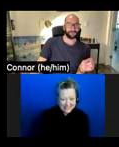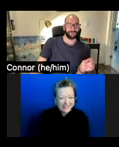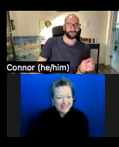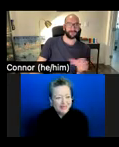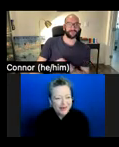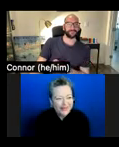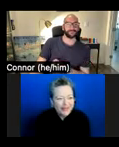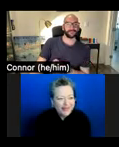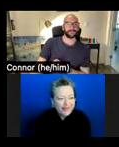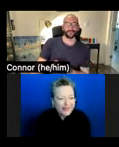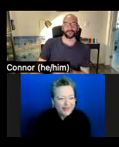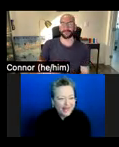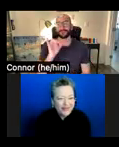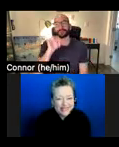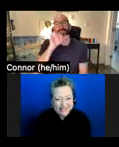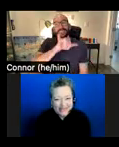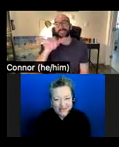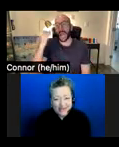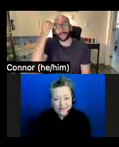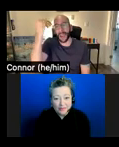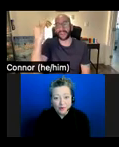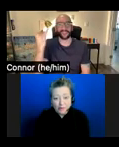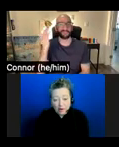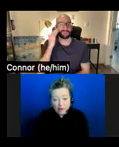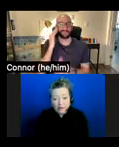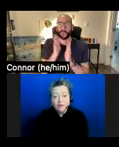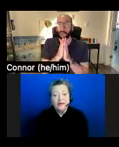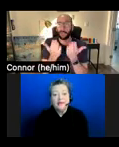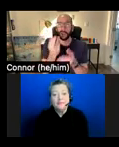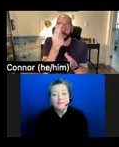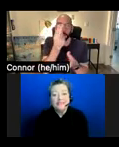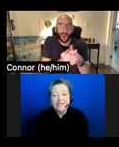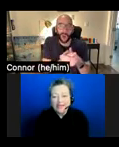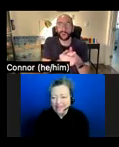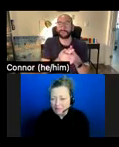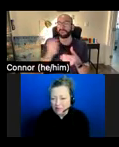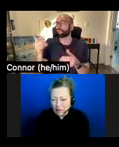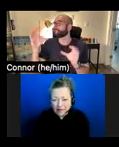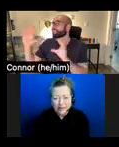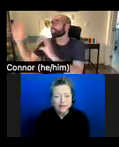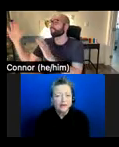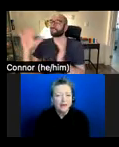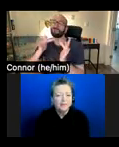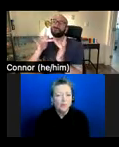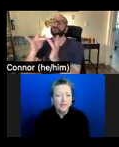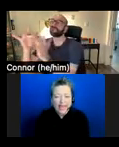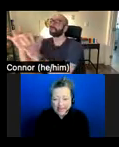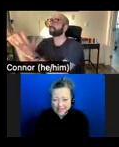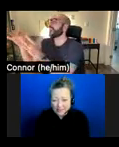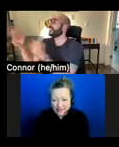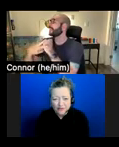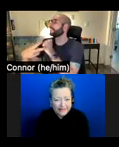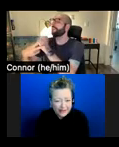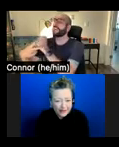task bar, and you can see kind of the bookmark. It's kind of like bookmarking or